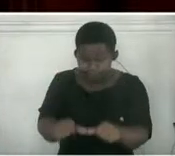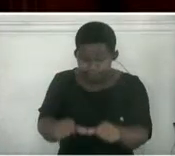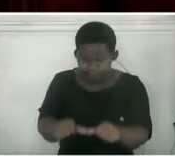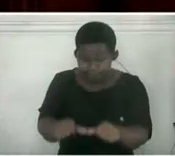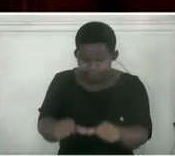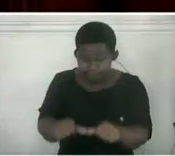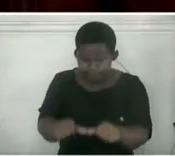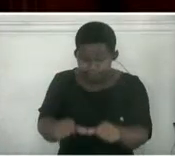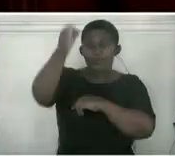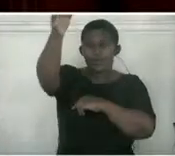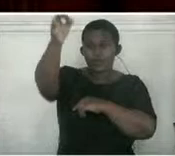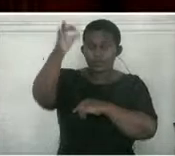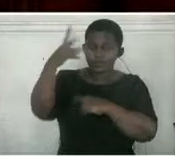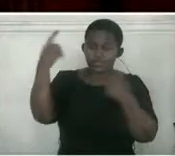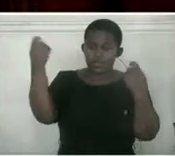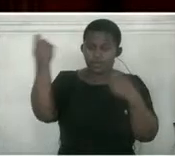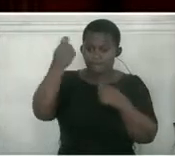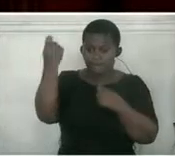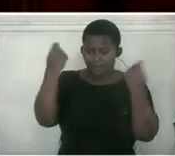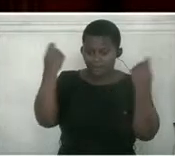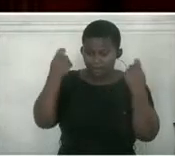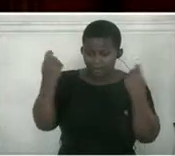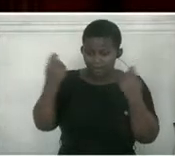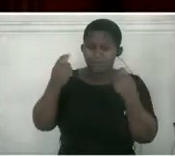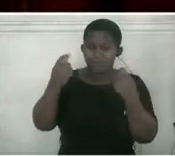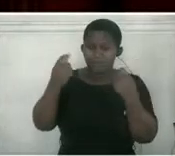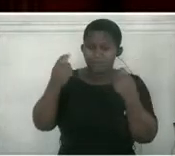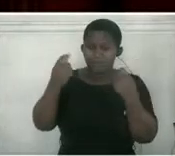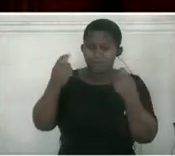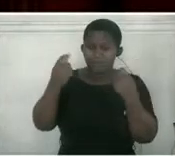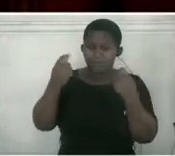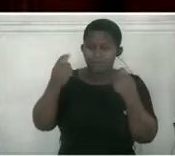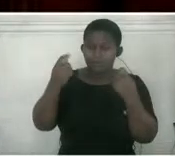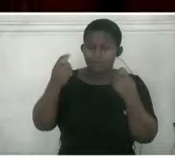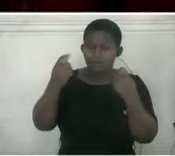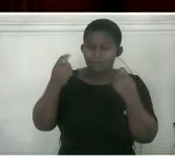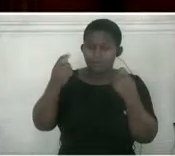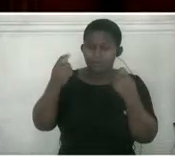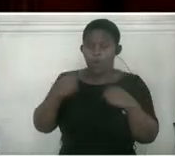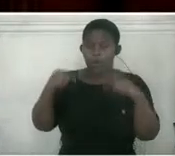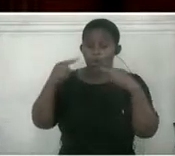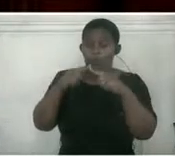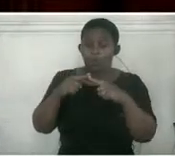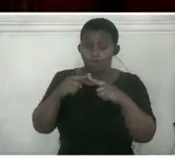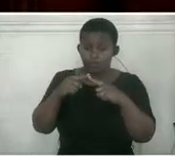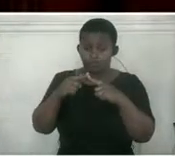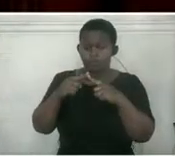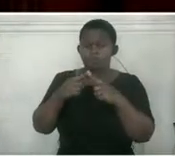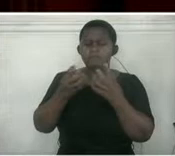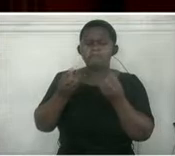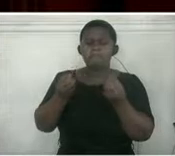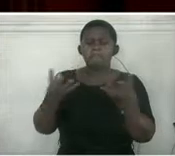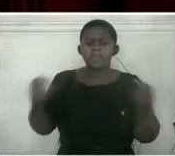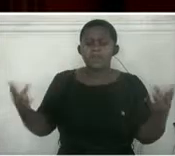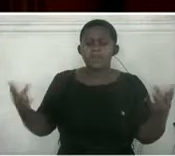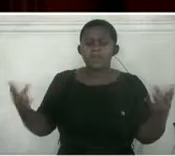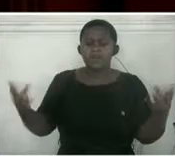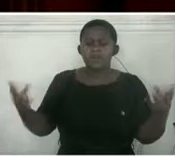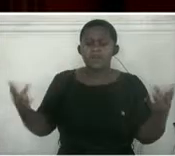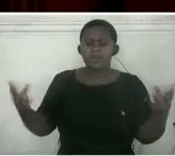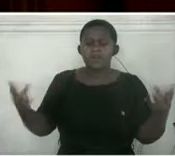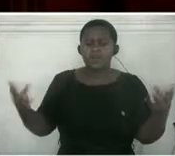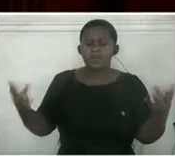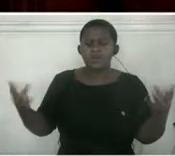events through the Durban KZN Convention Bureau, and we have secured several events for